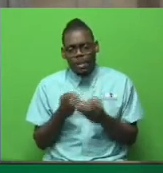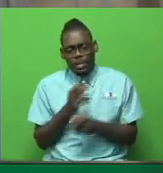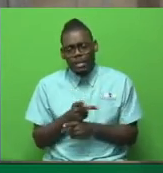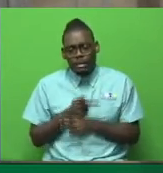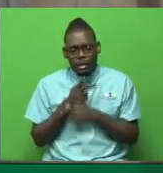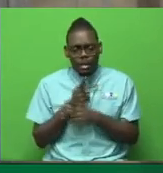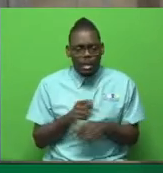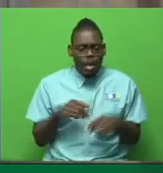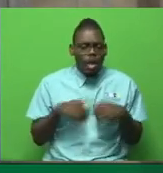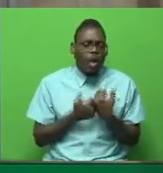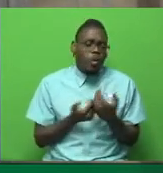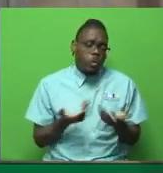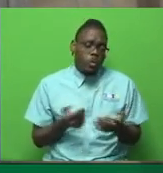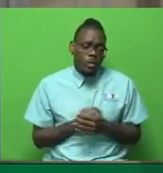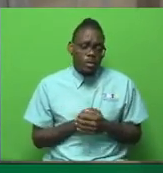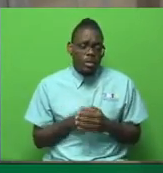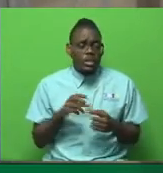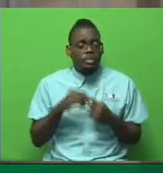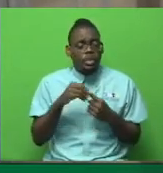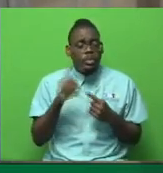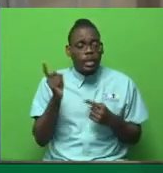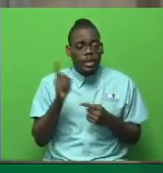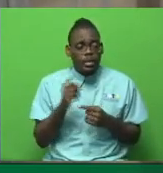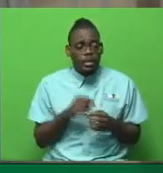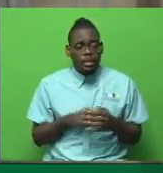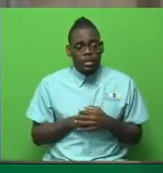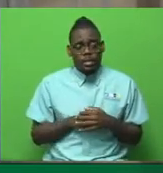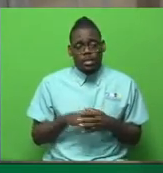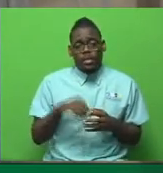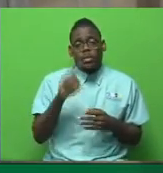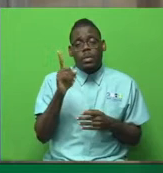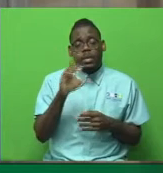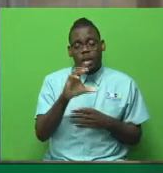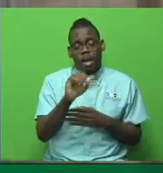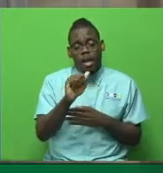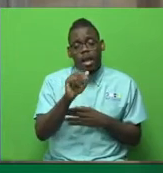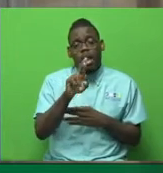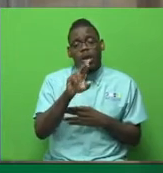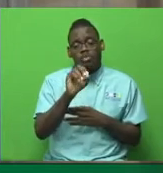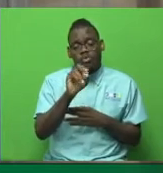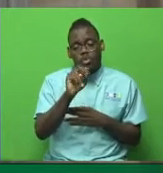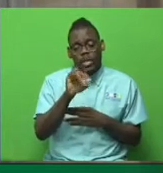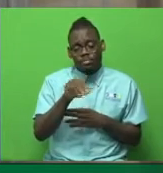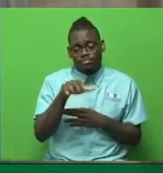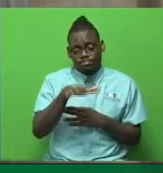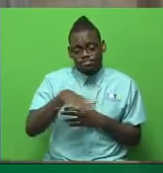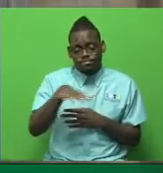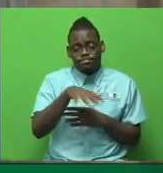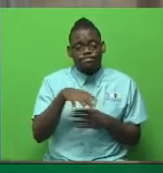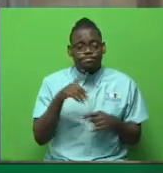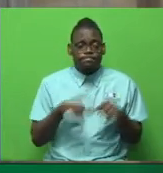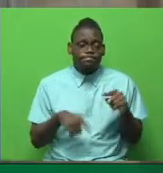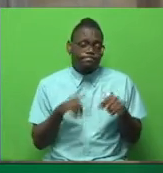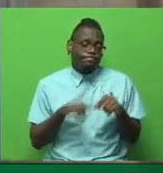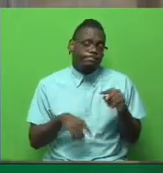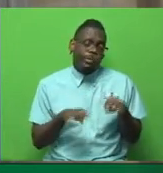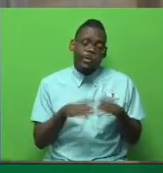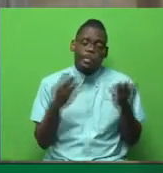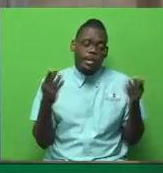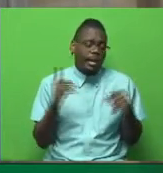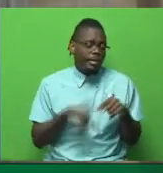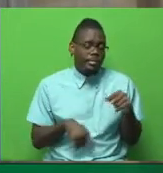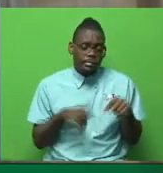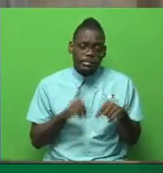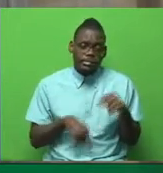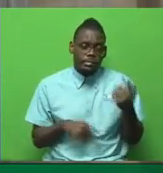not many have been able to reopen we have literally turned the hands of time back in Trinidad and Tobago with families